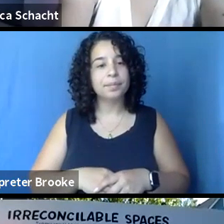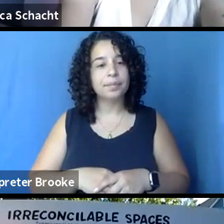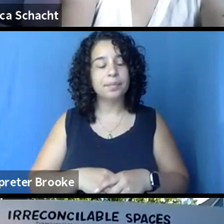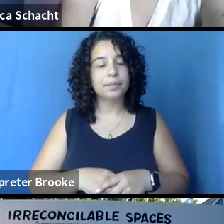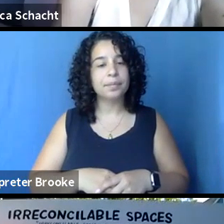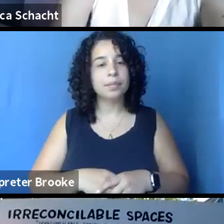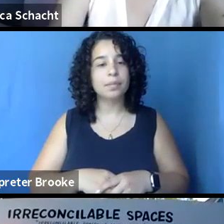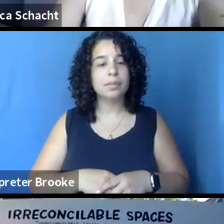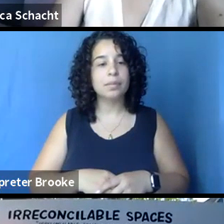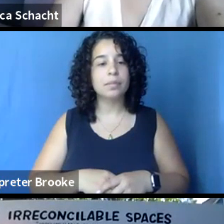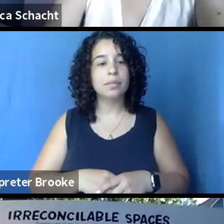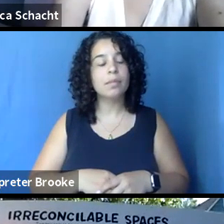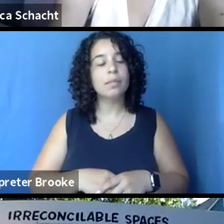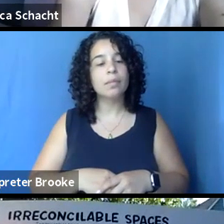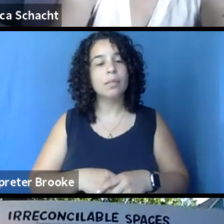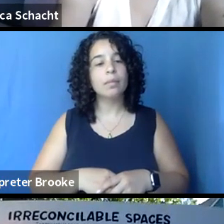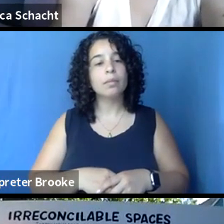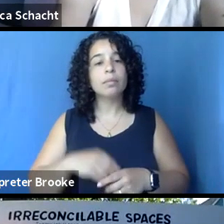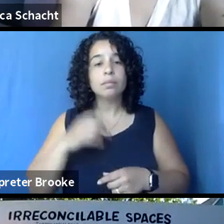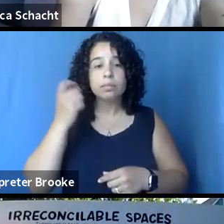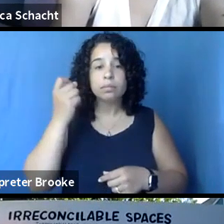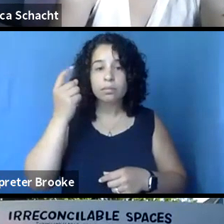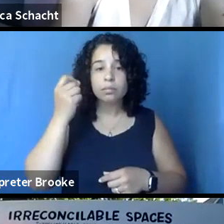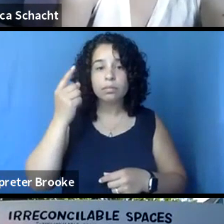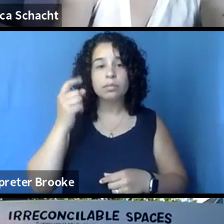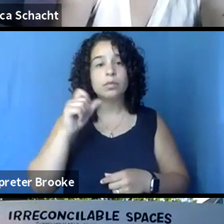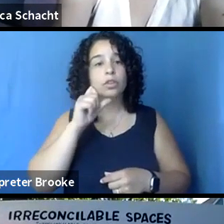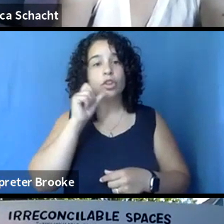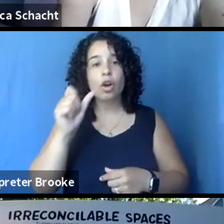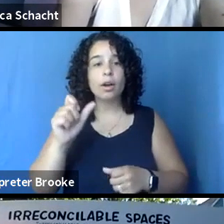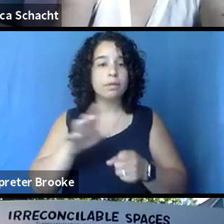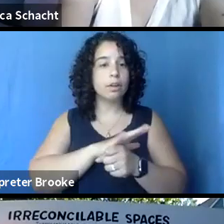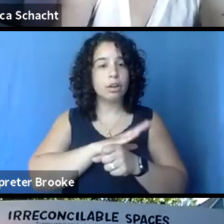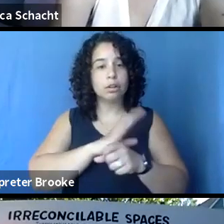My attention is a little bit split